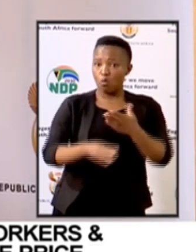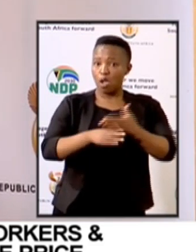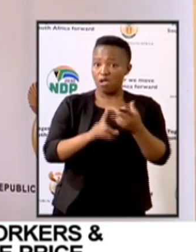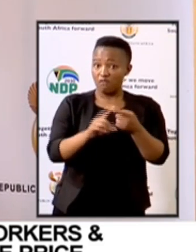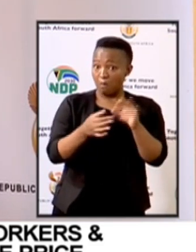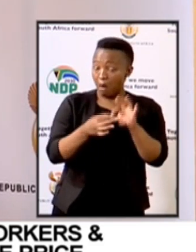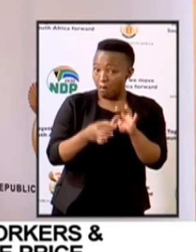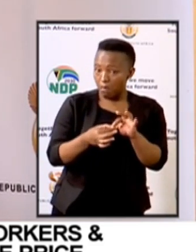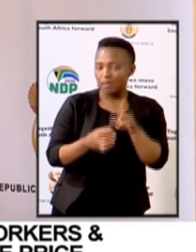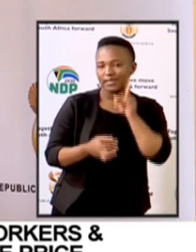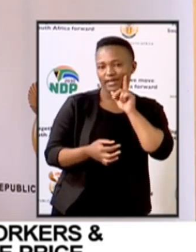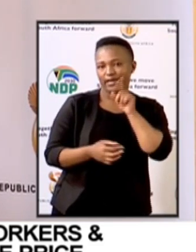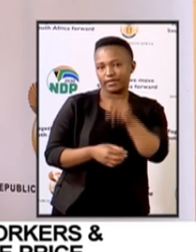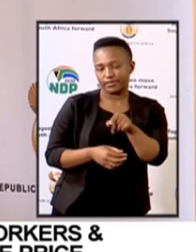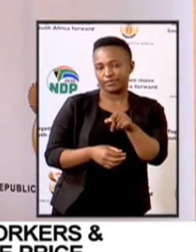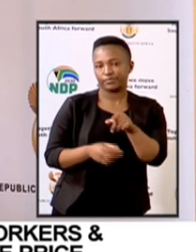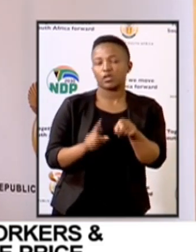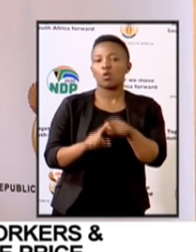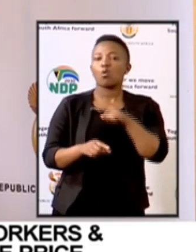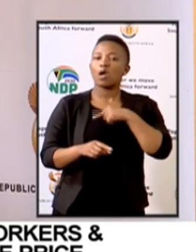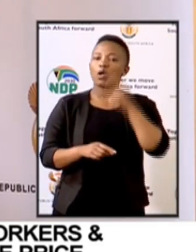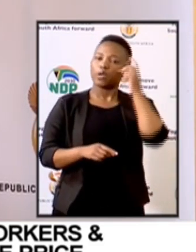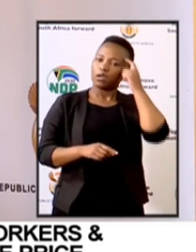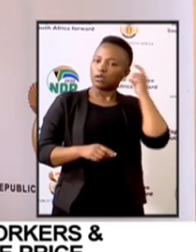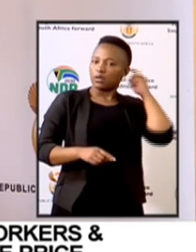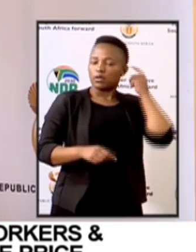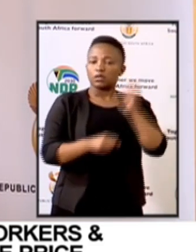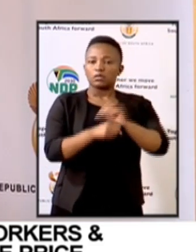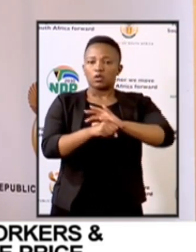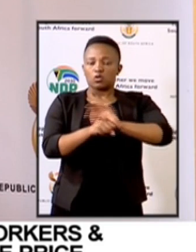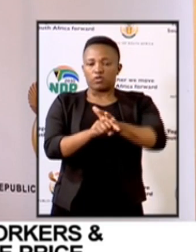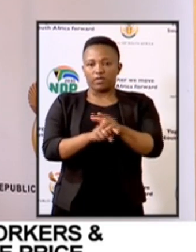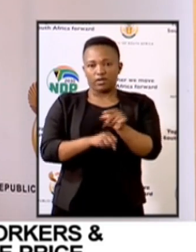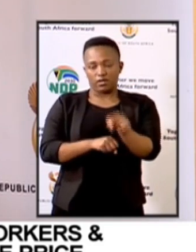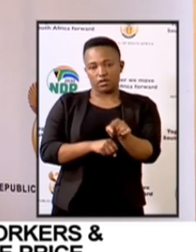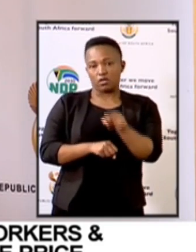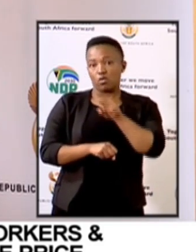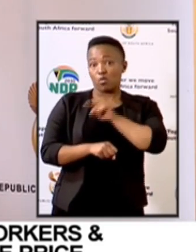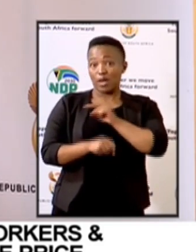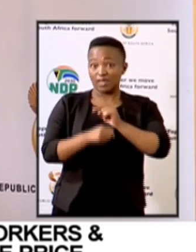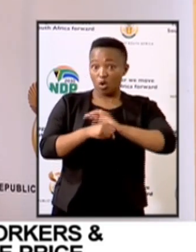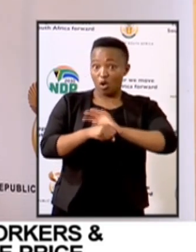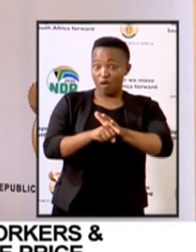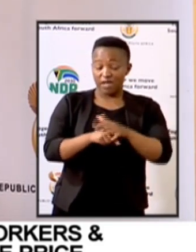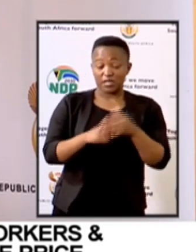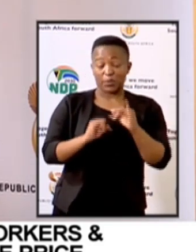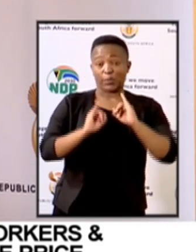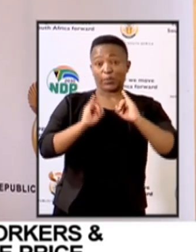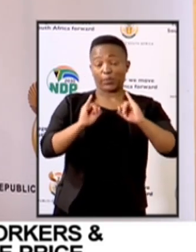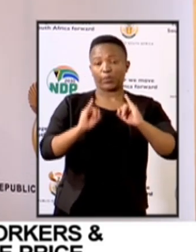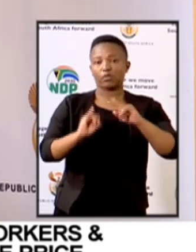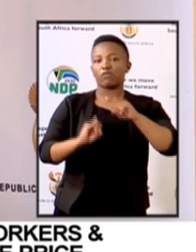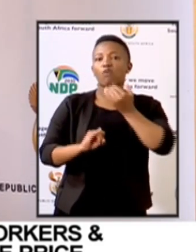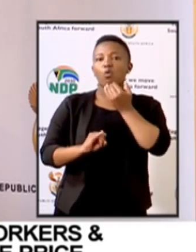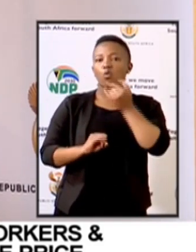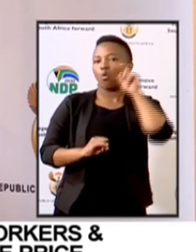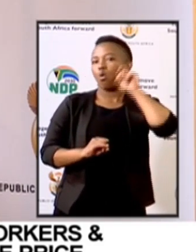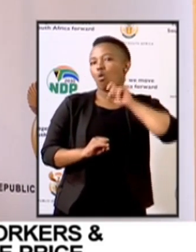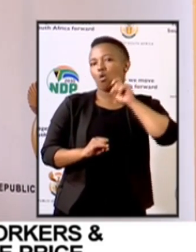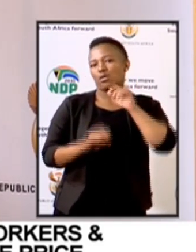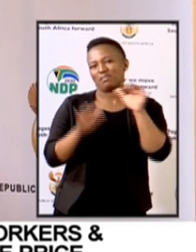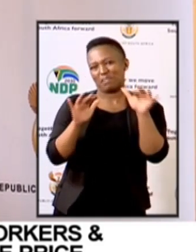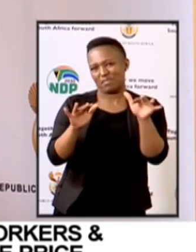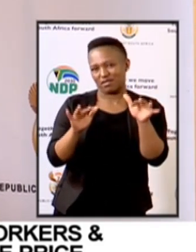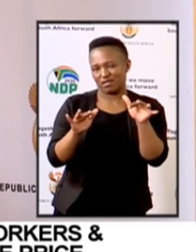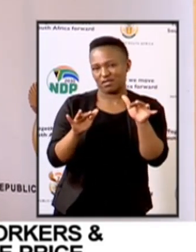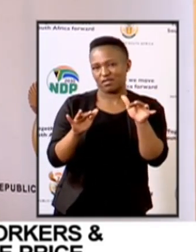risk for COVID-19 that COVID-19 poses to older employees and